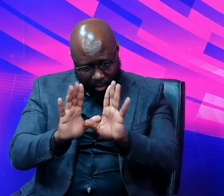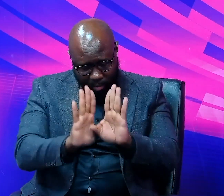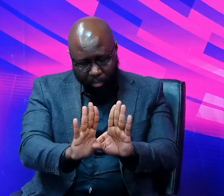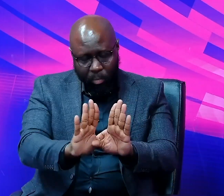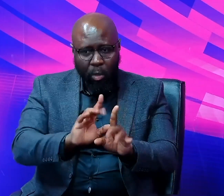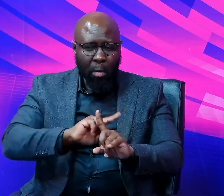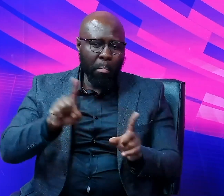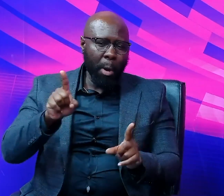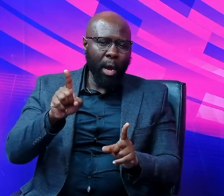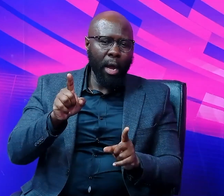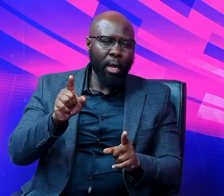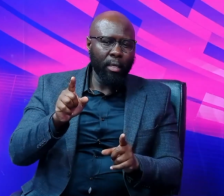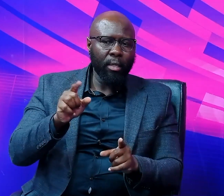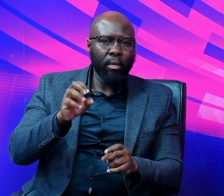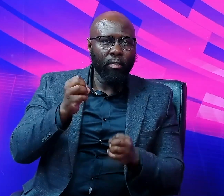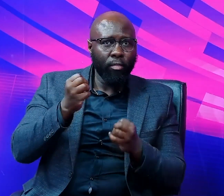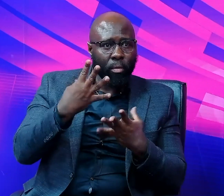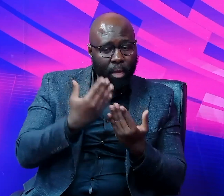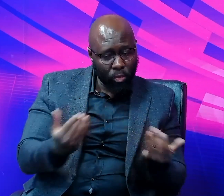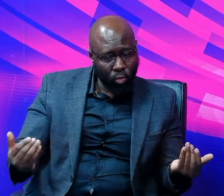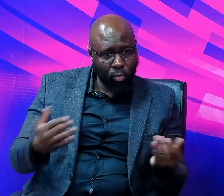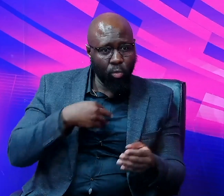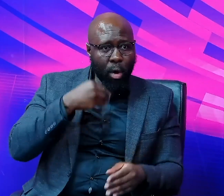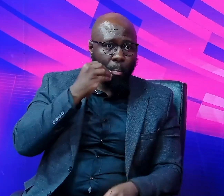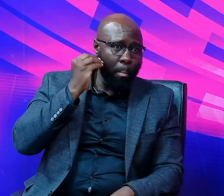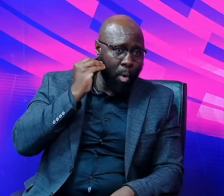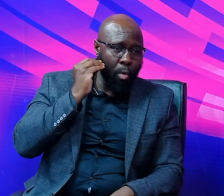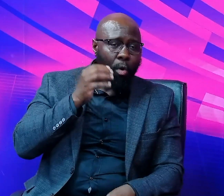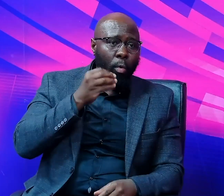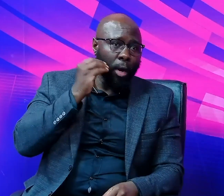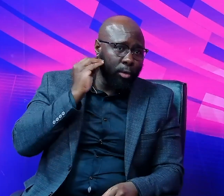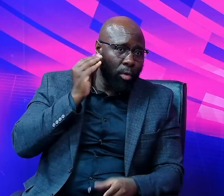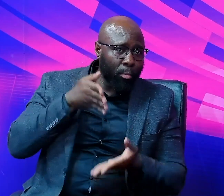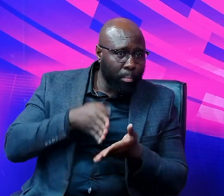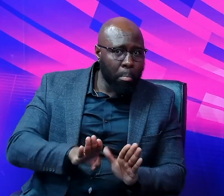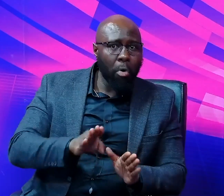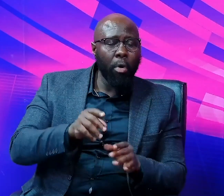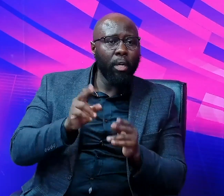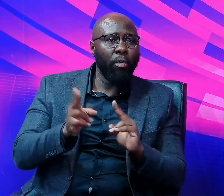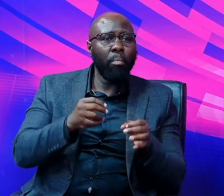deliberate and learn the language itself. But for many children at home,